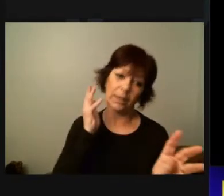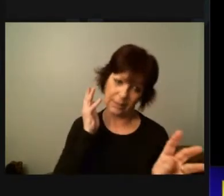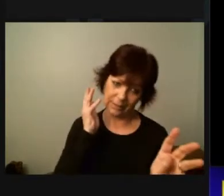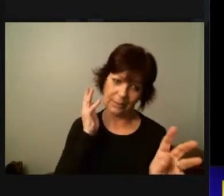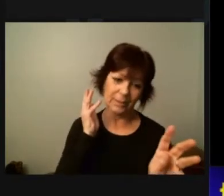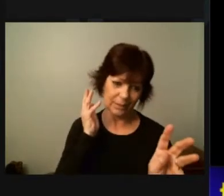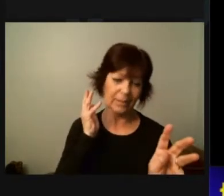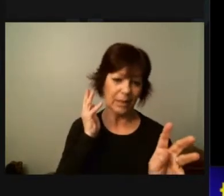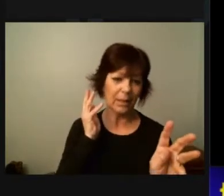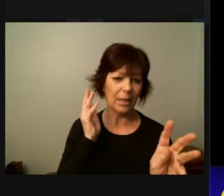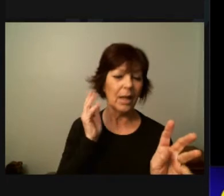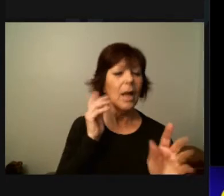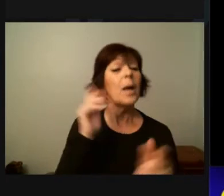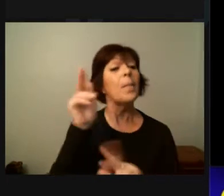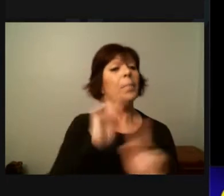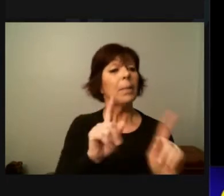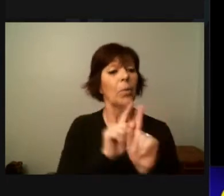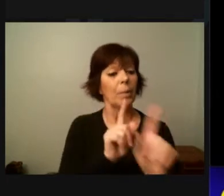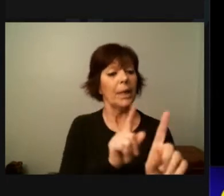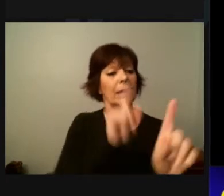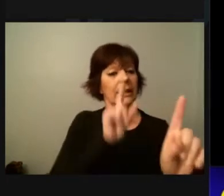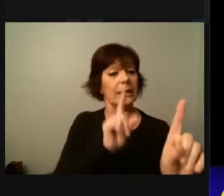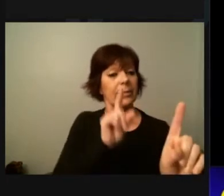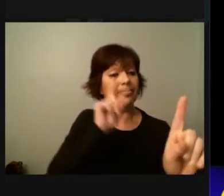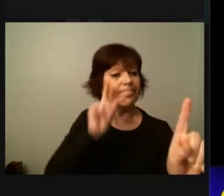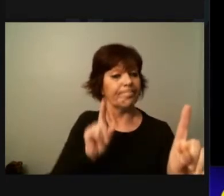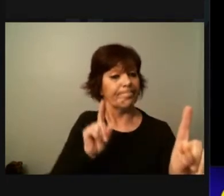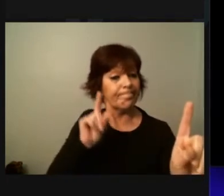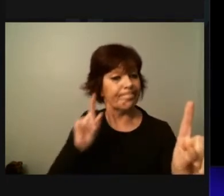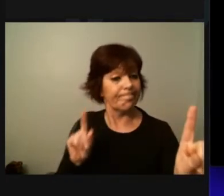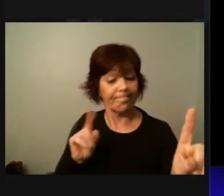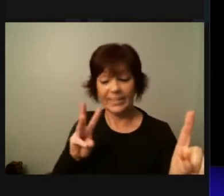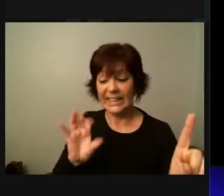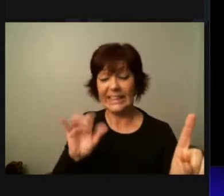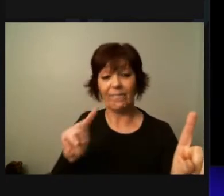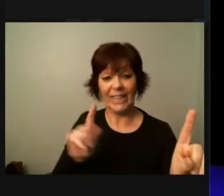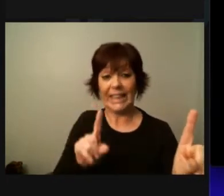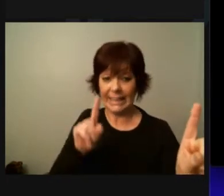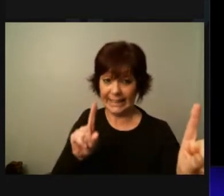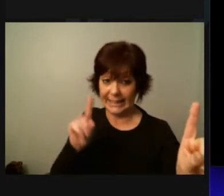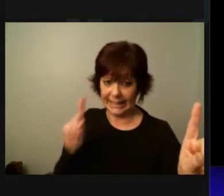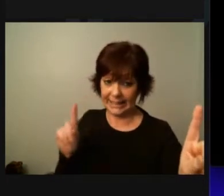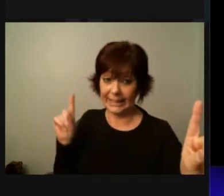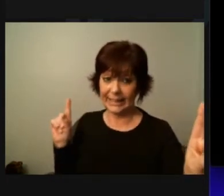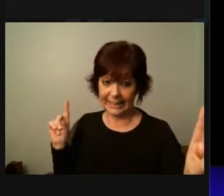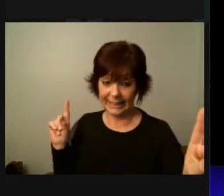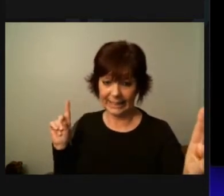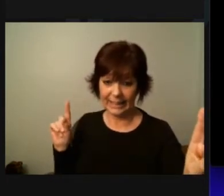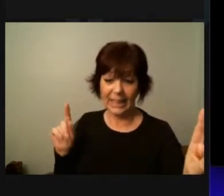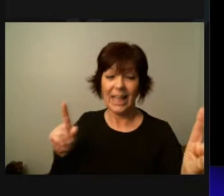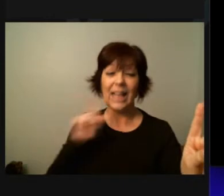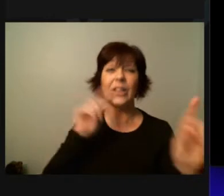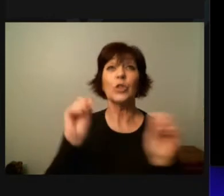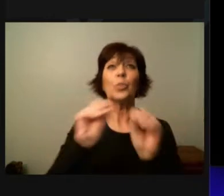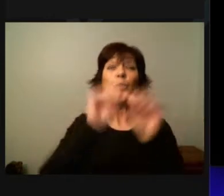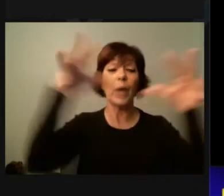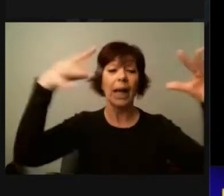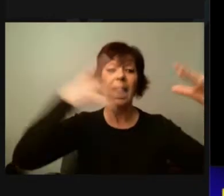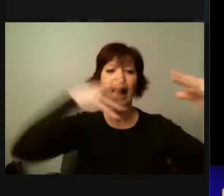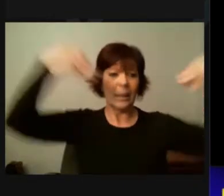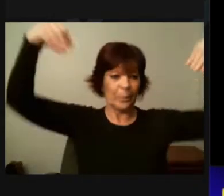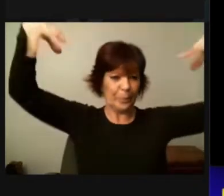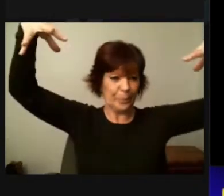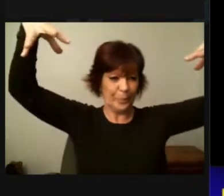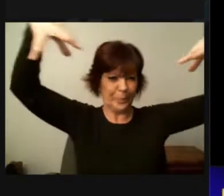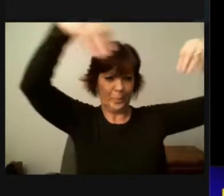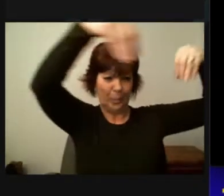we're going to space people for safety reasons 6 feet apart. There are very bright lights in a pod. At